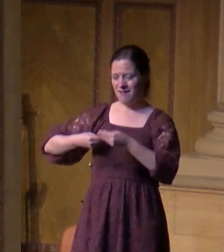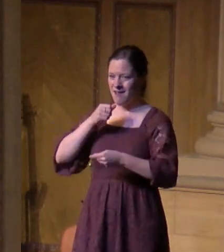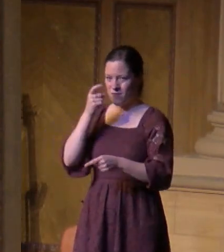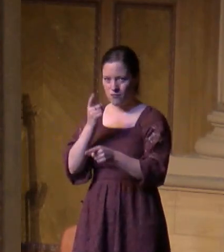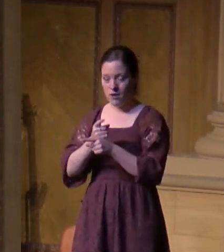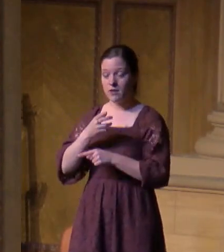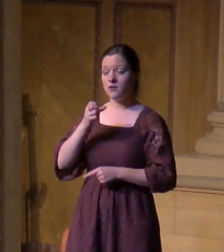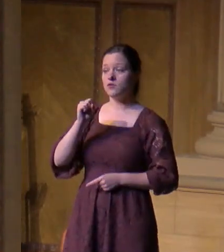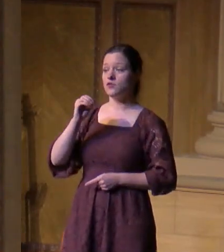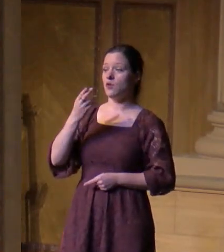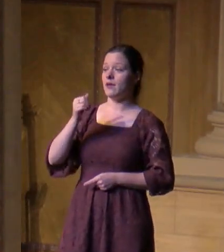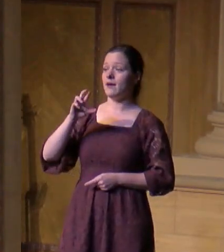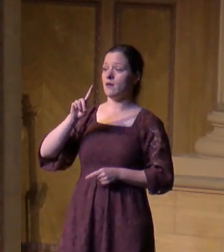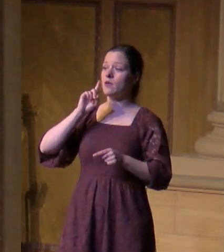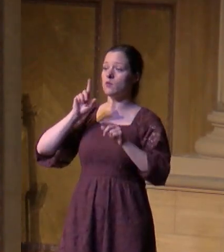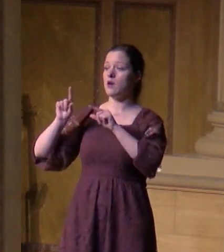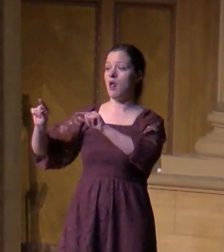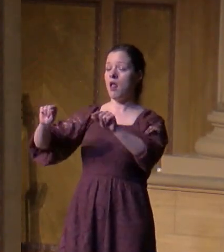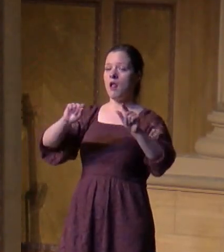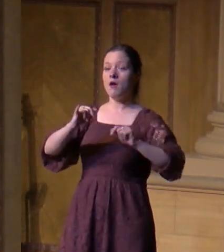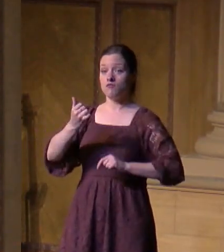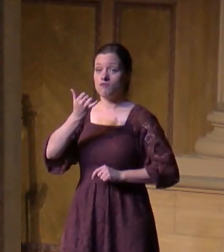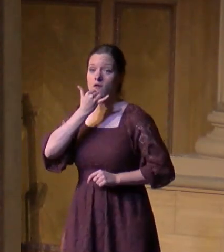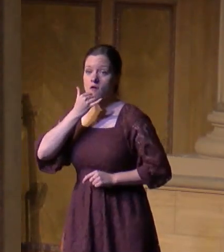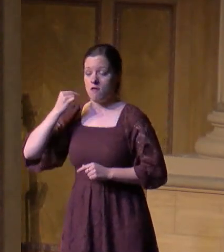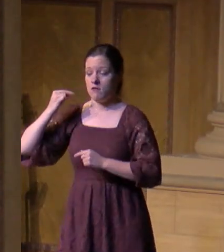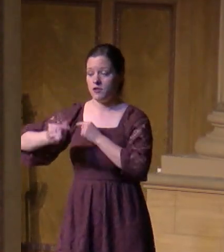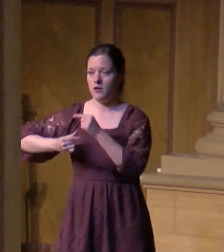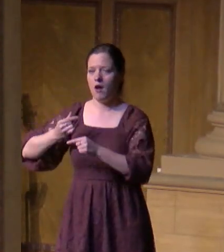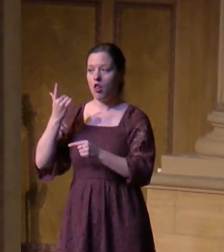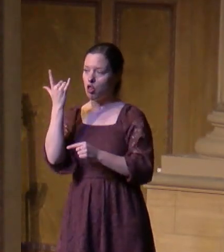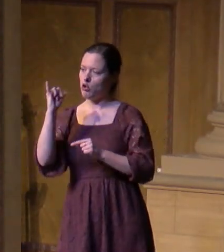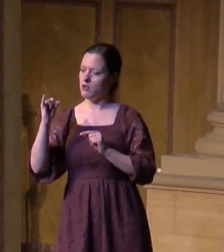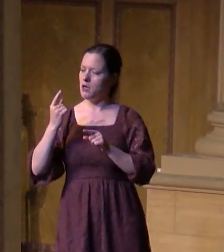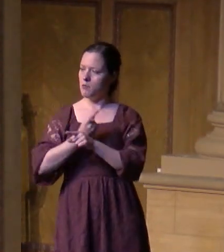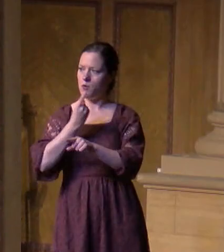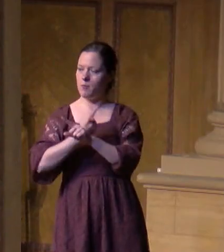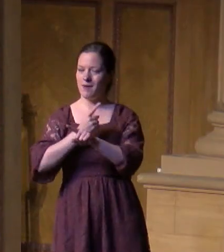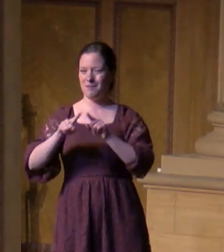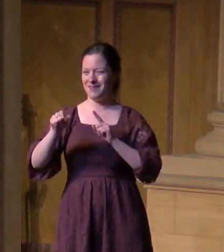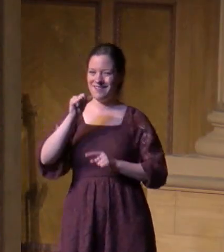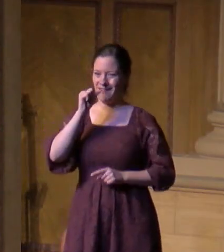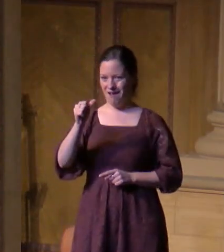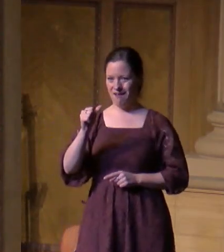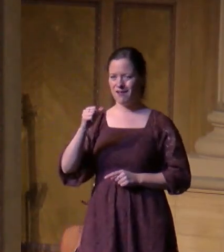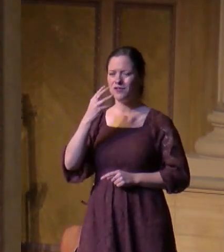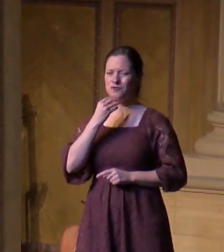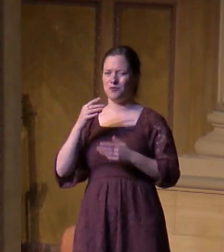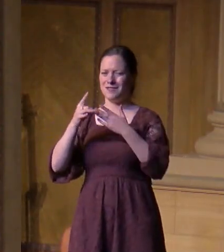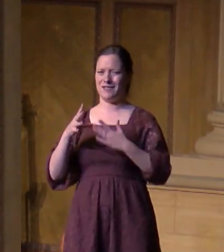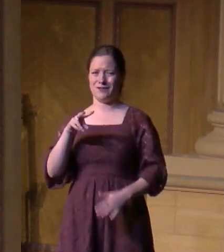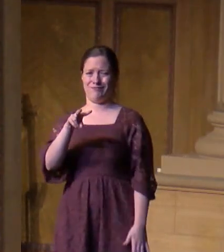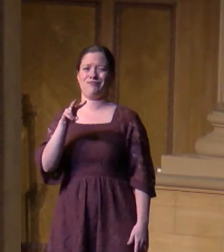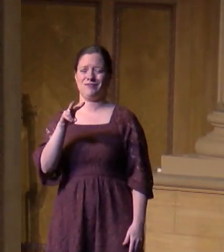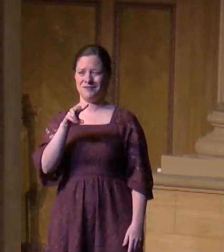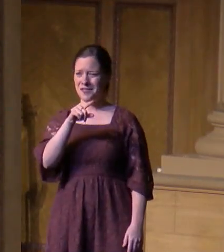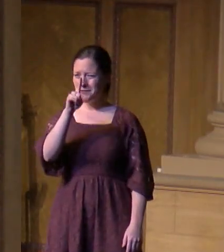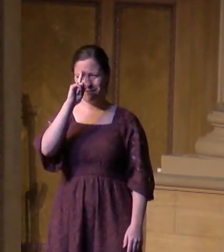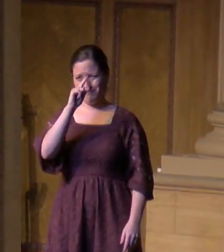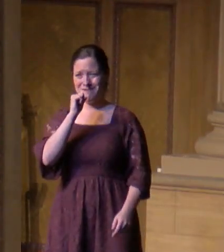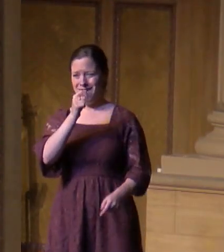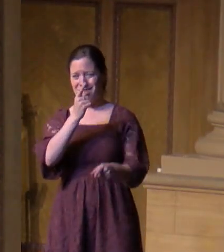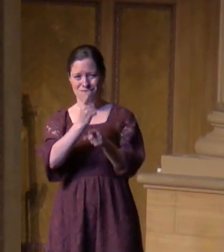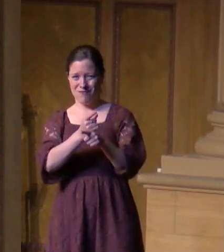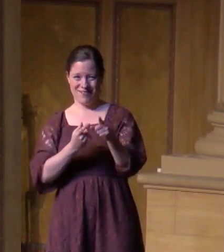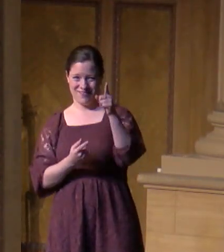circulated false genealogies making it look like his rule was legitimate but the Jewish leader saw right through it. They knew that he wasn't legit